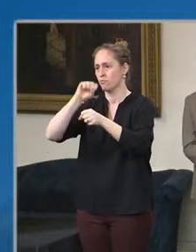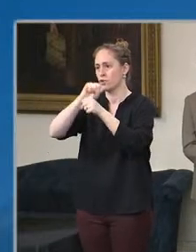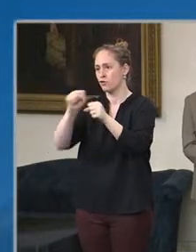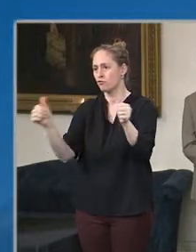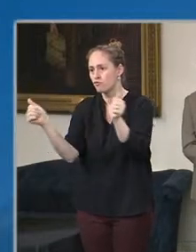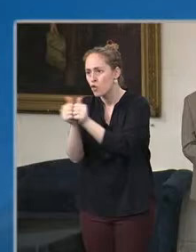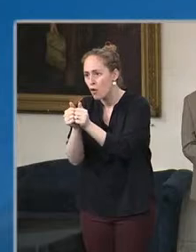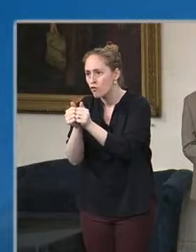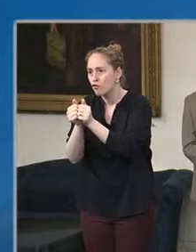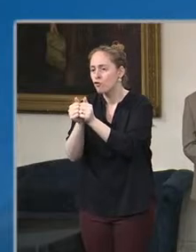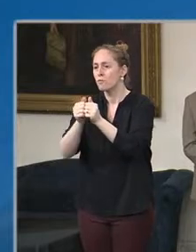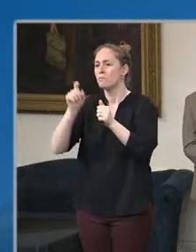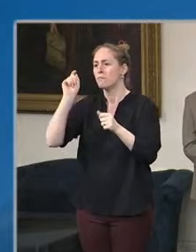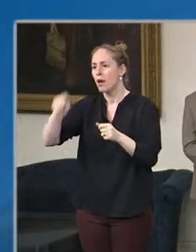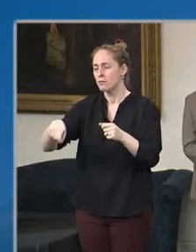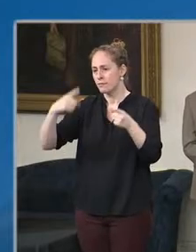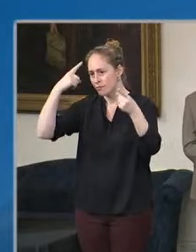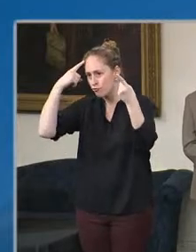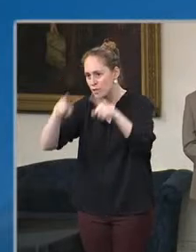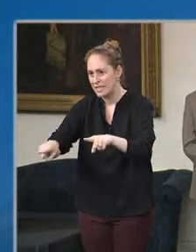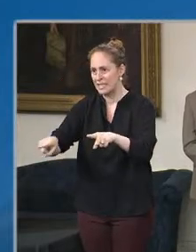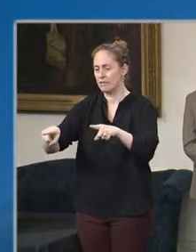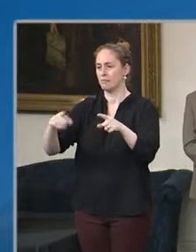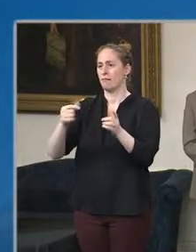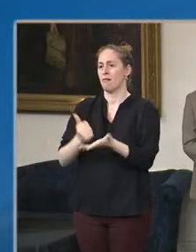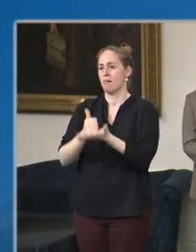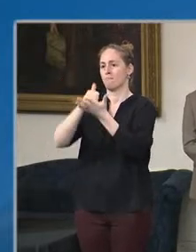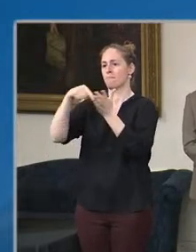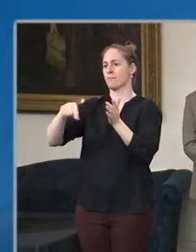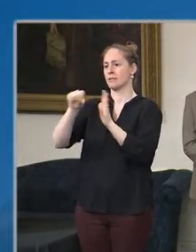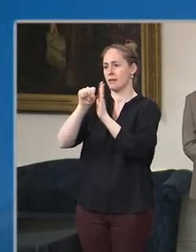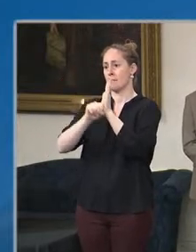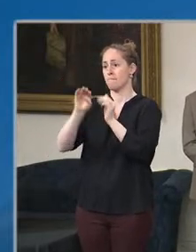package, even if it's only on a temporary